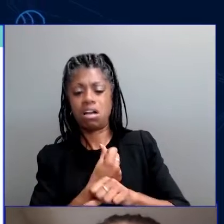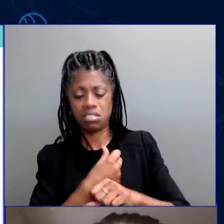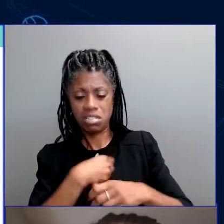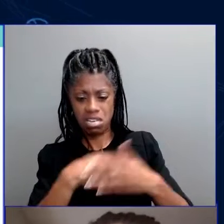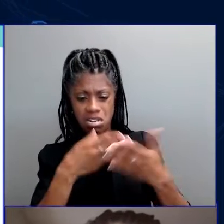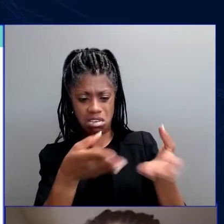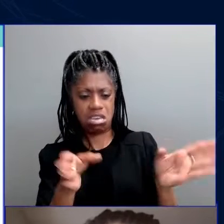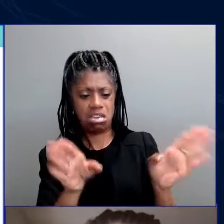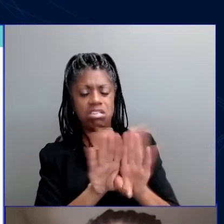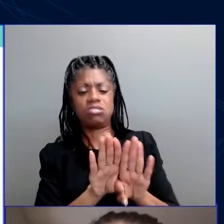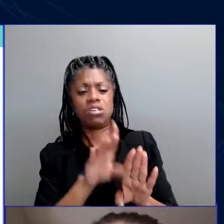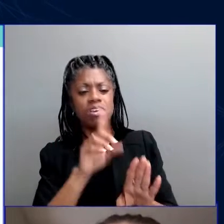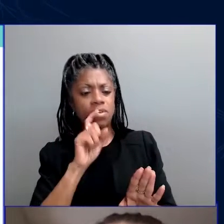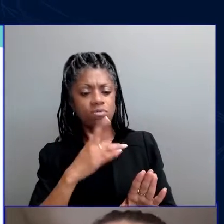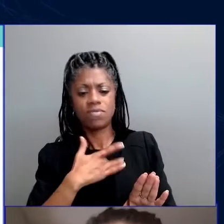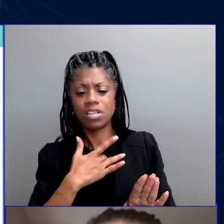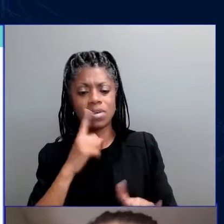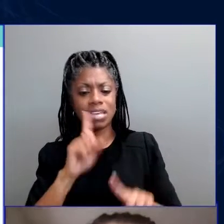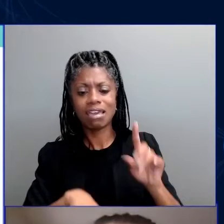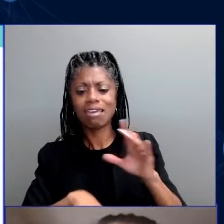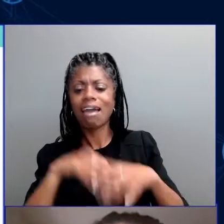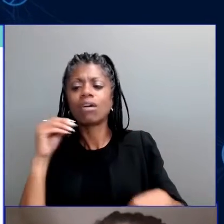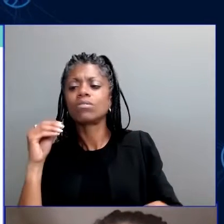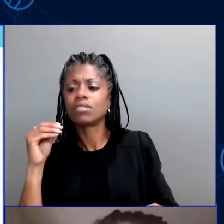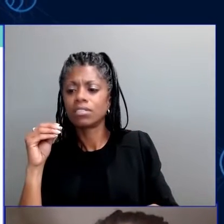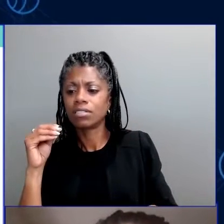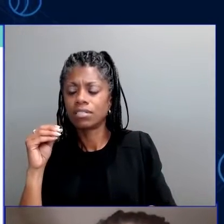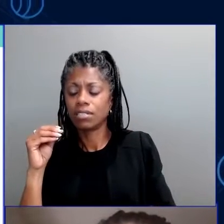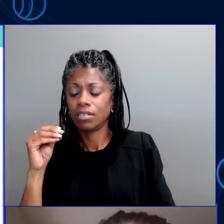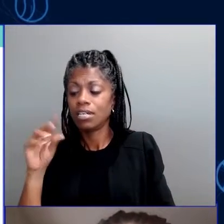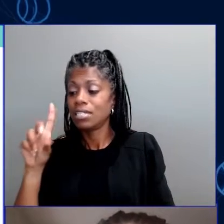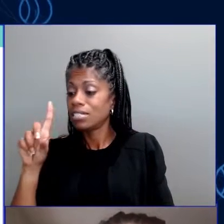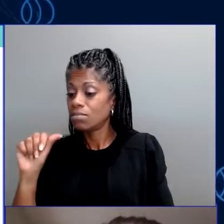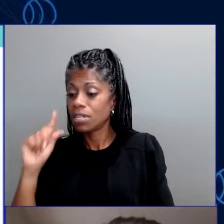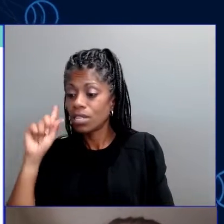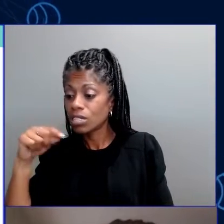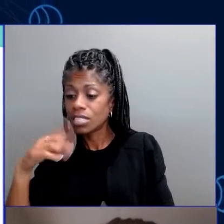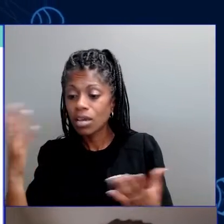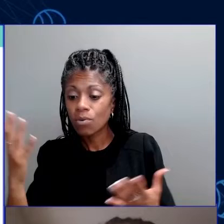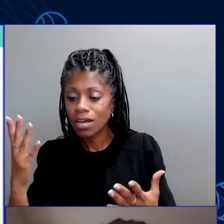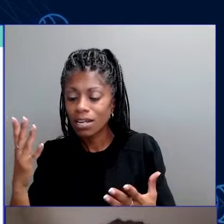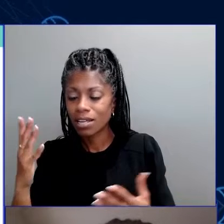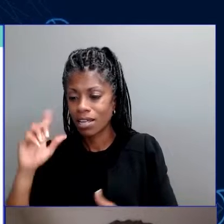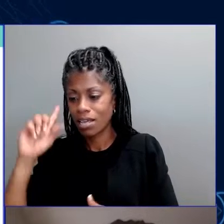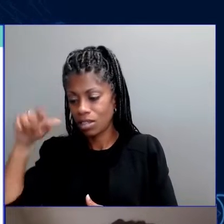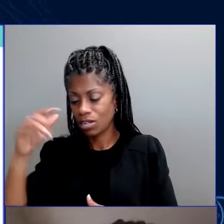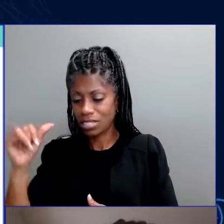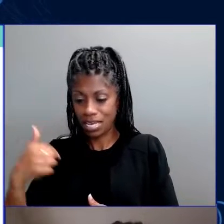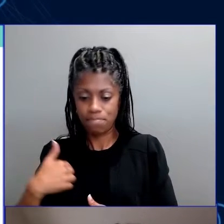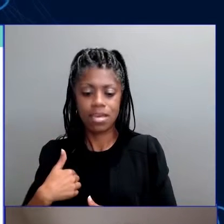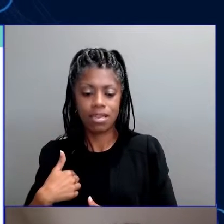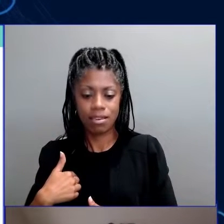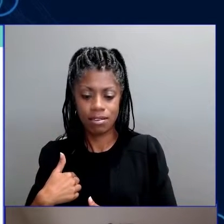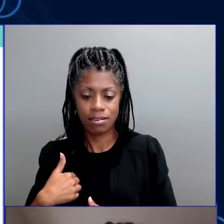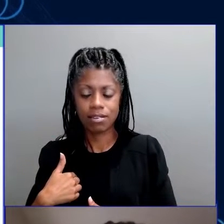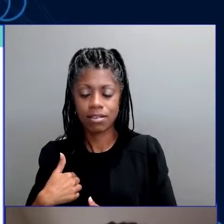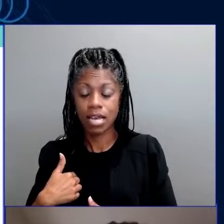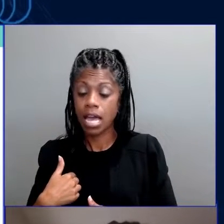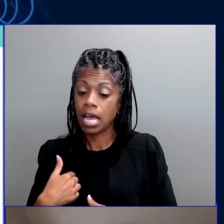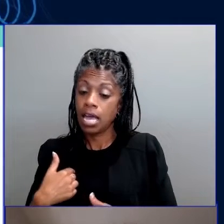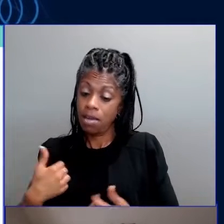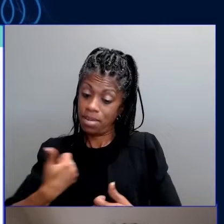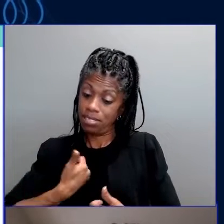nothing at all. And disability looks like me. I almost didn't make it through college because of access